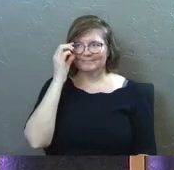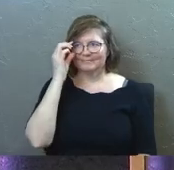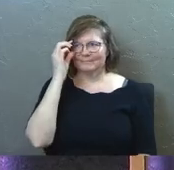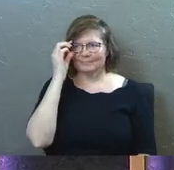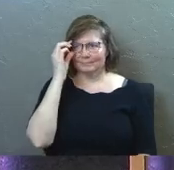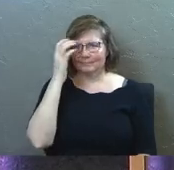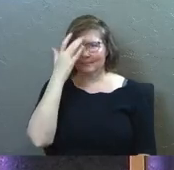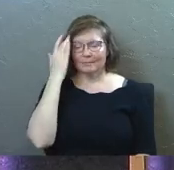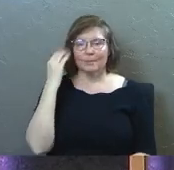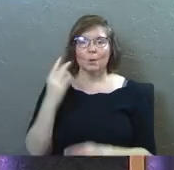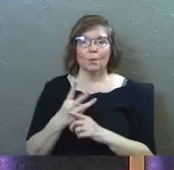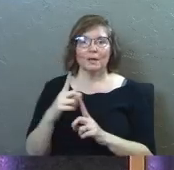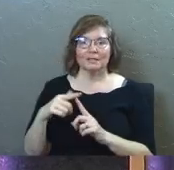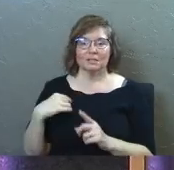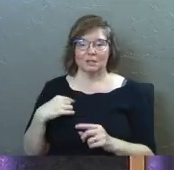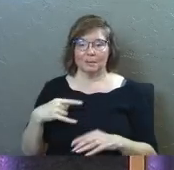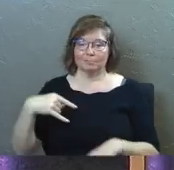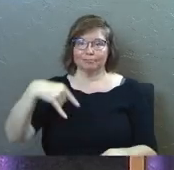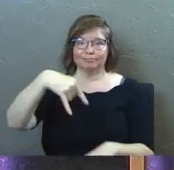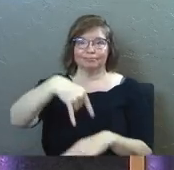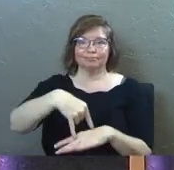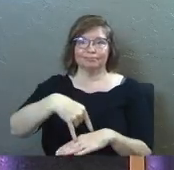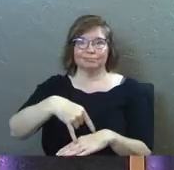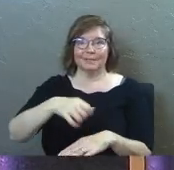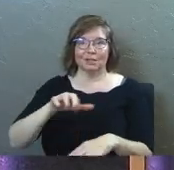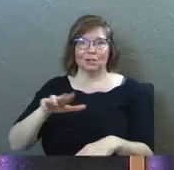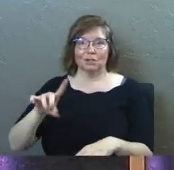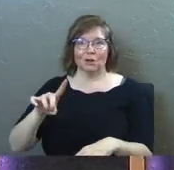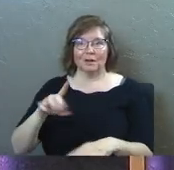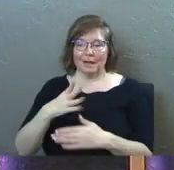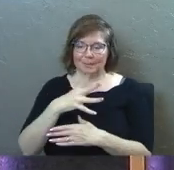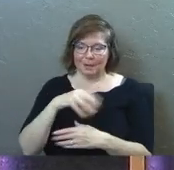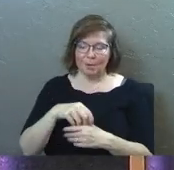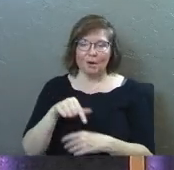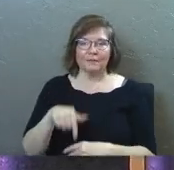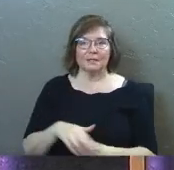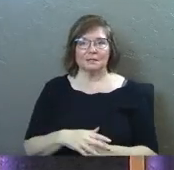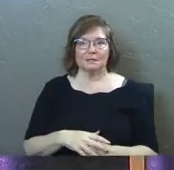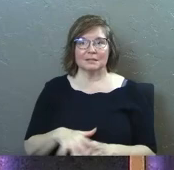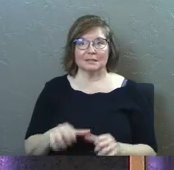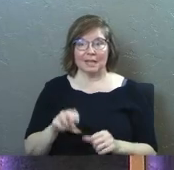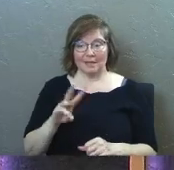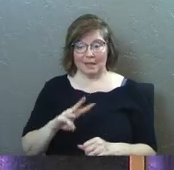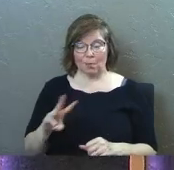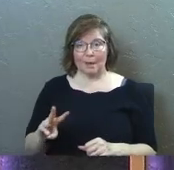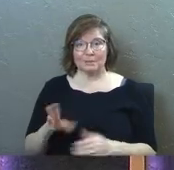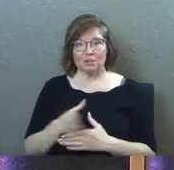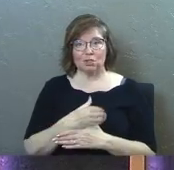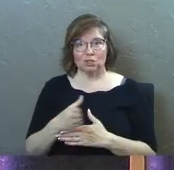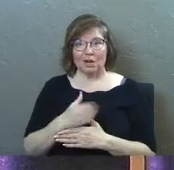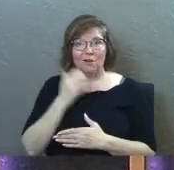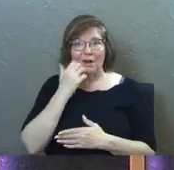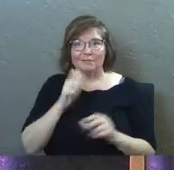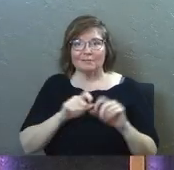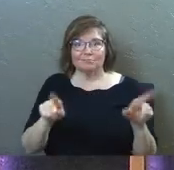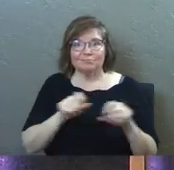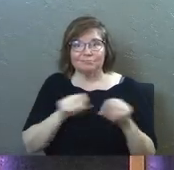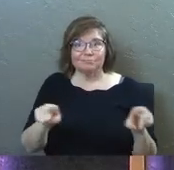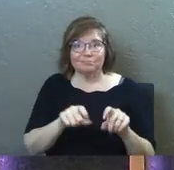Wear a t-shirt. Put a sign in your yard and be a part of this. Take that website, share it every day.